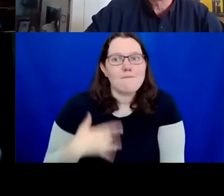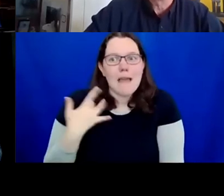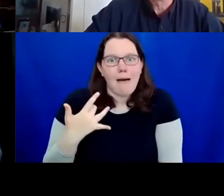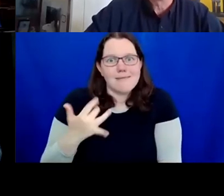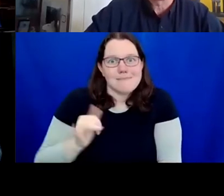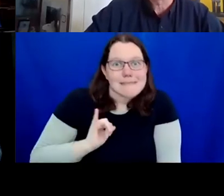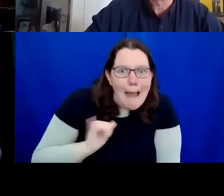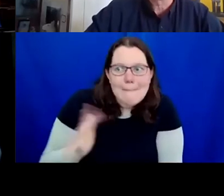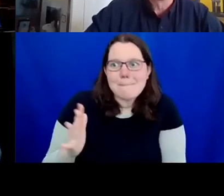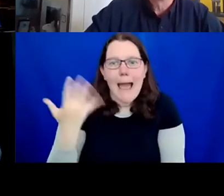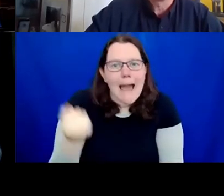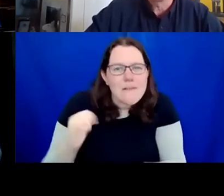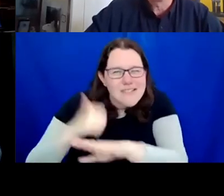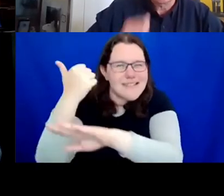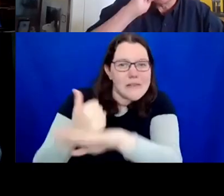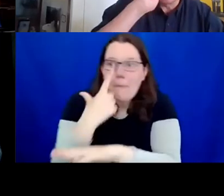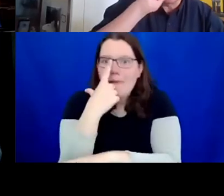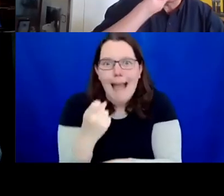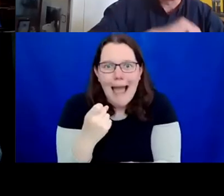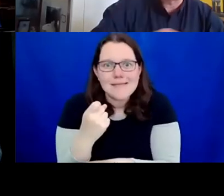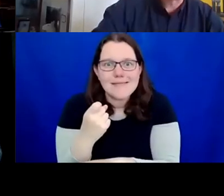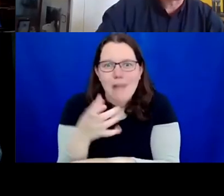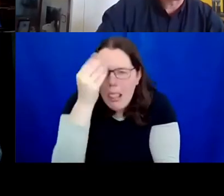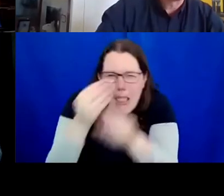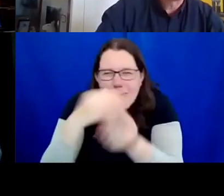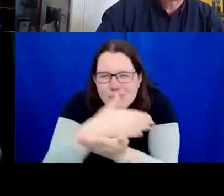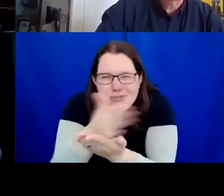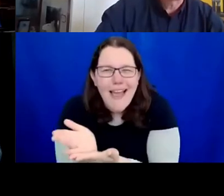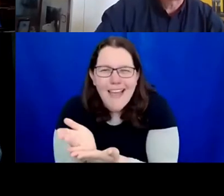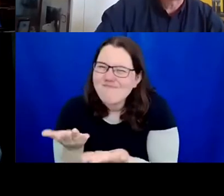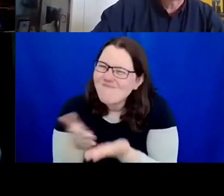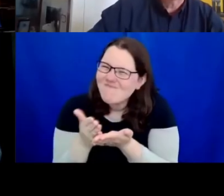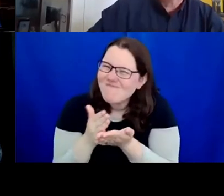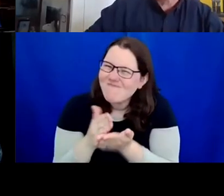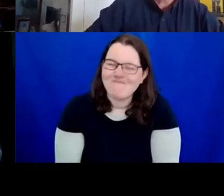is as set up to do that kind of shared learning that you've identified.